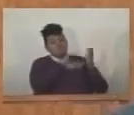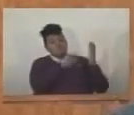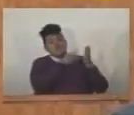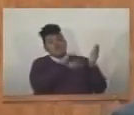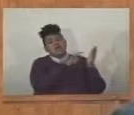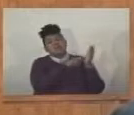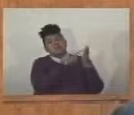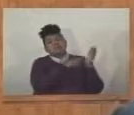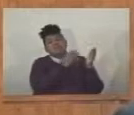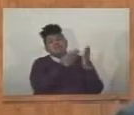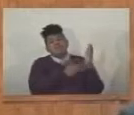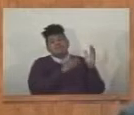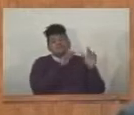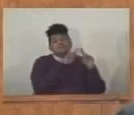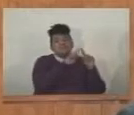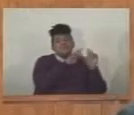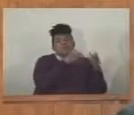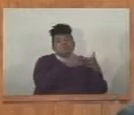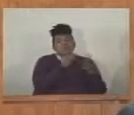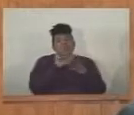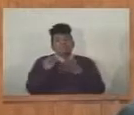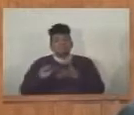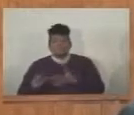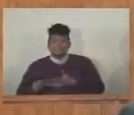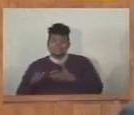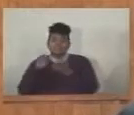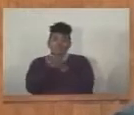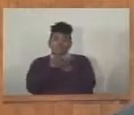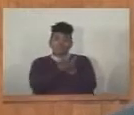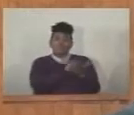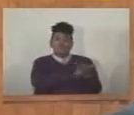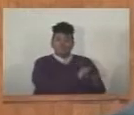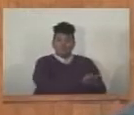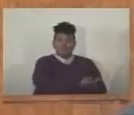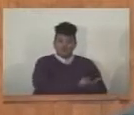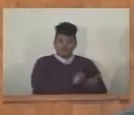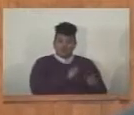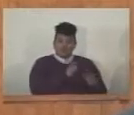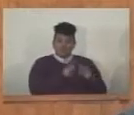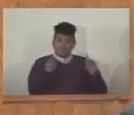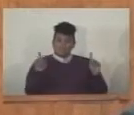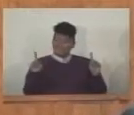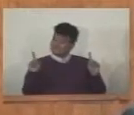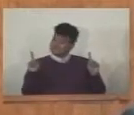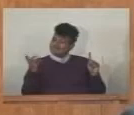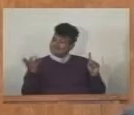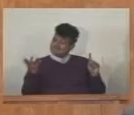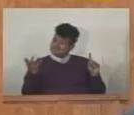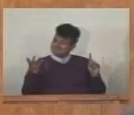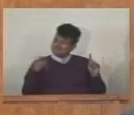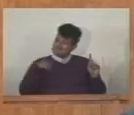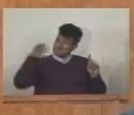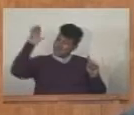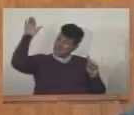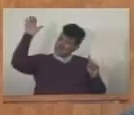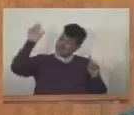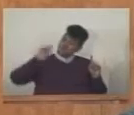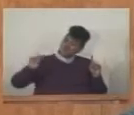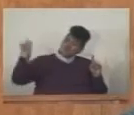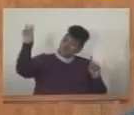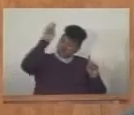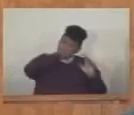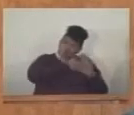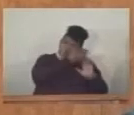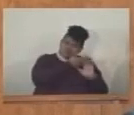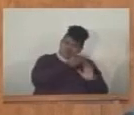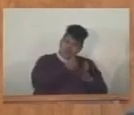from groups and incentive bookings, but not in any big waves. And our overseas tour operators are